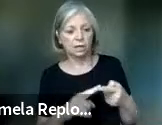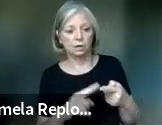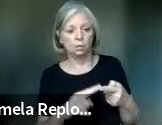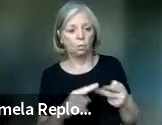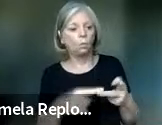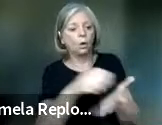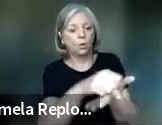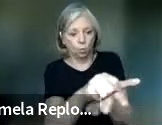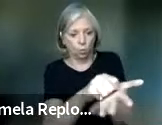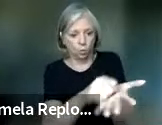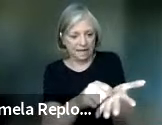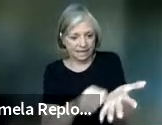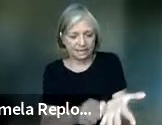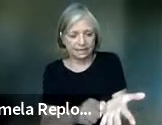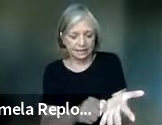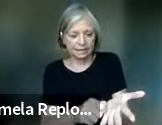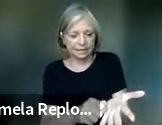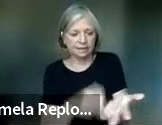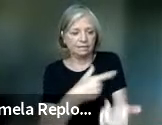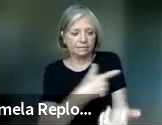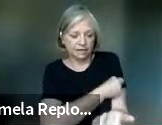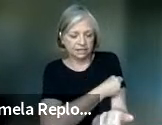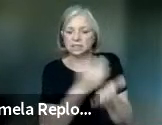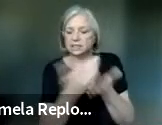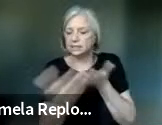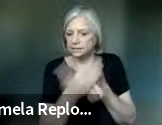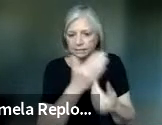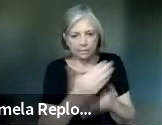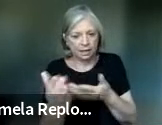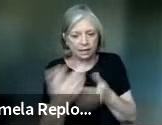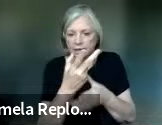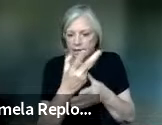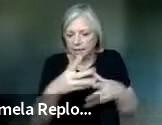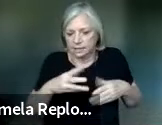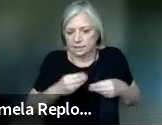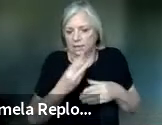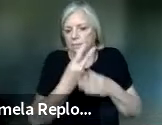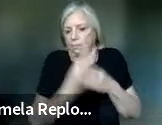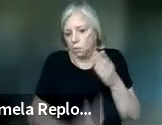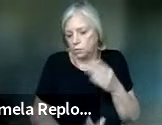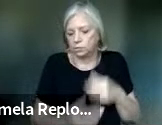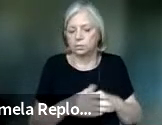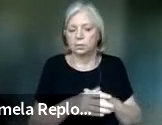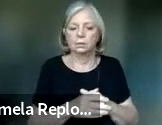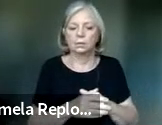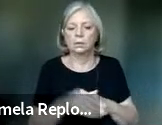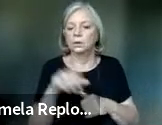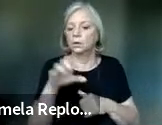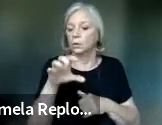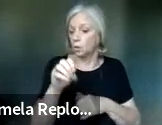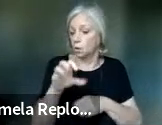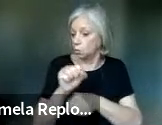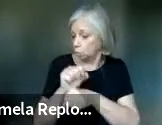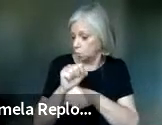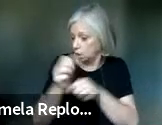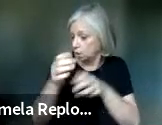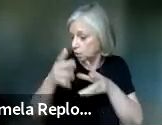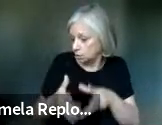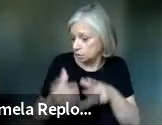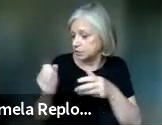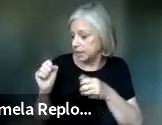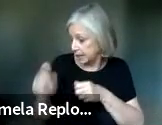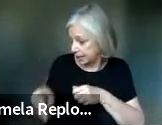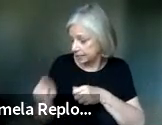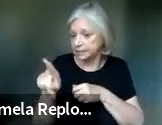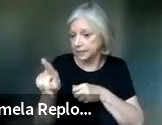written. So I think that's what an employer can do. Coworkers asking each other,